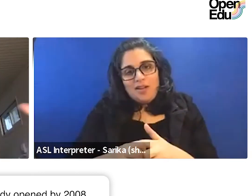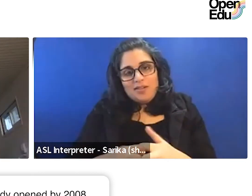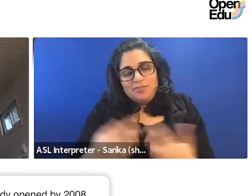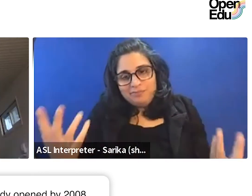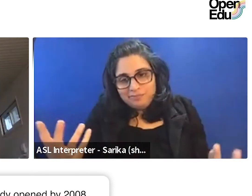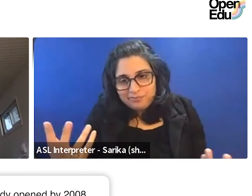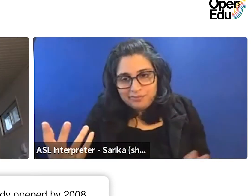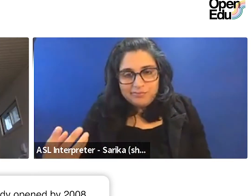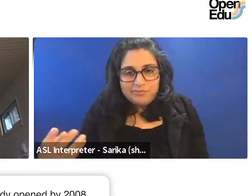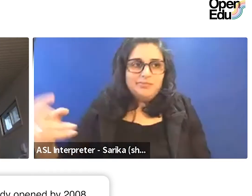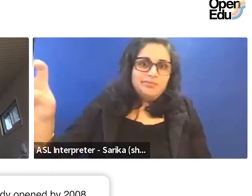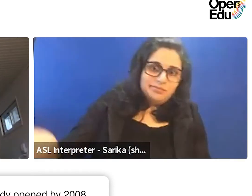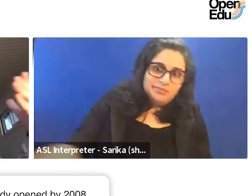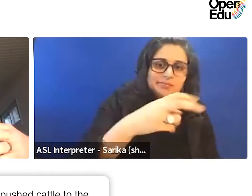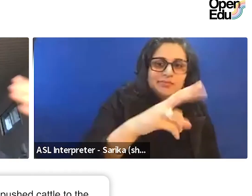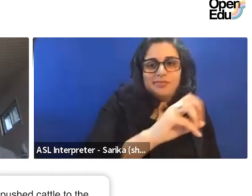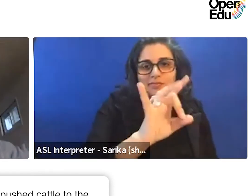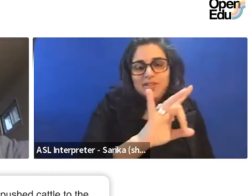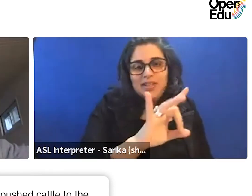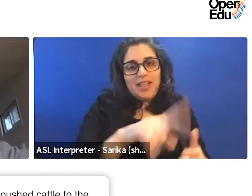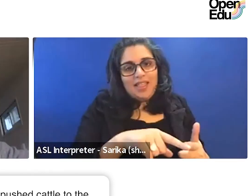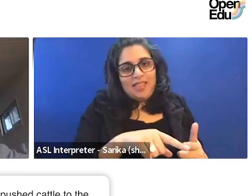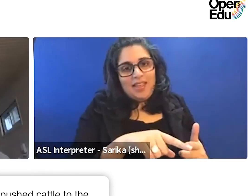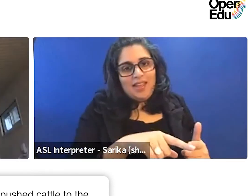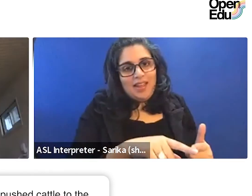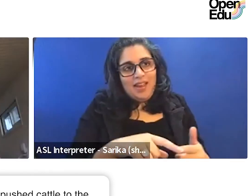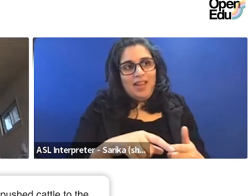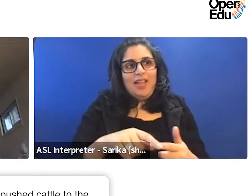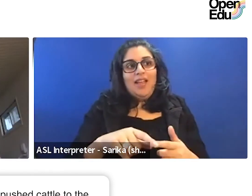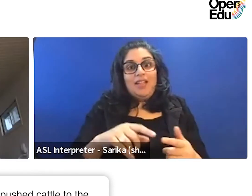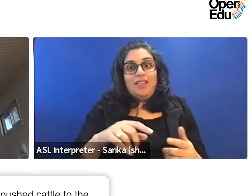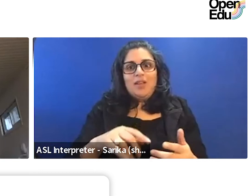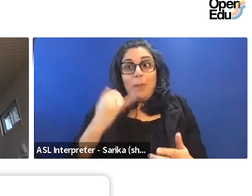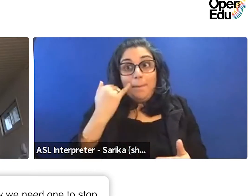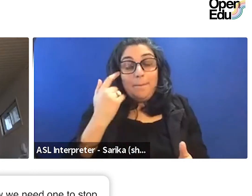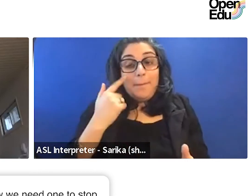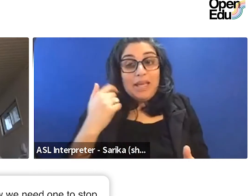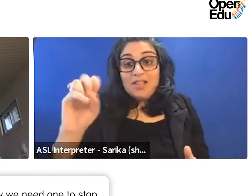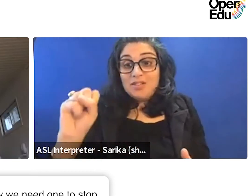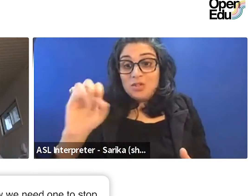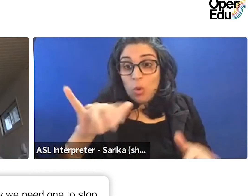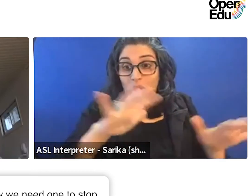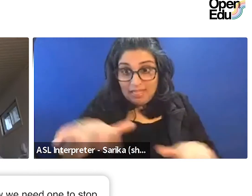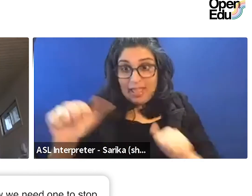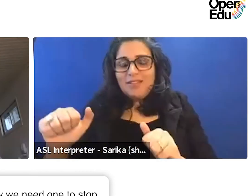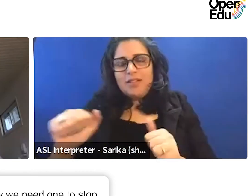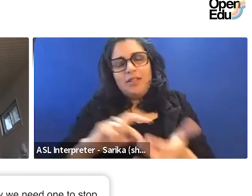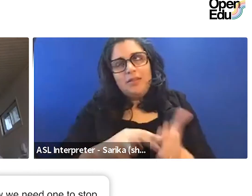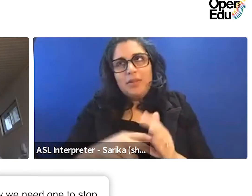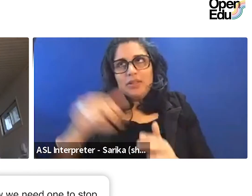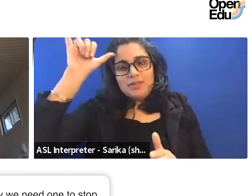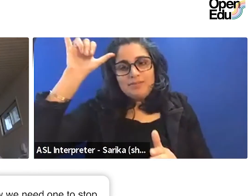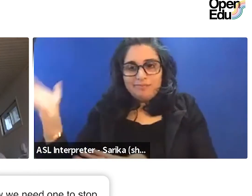by 2008 when this was created, and then pushed cattle to the frontiers of deforestation, right? So now we need one to